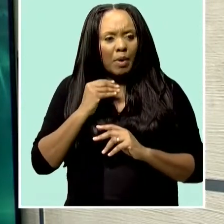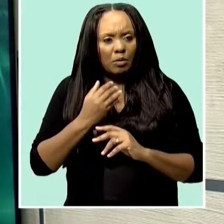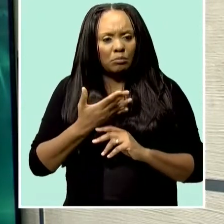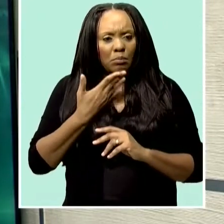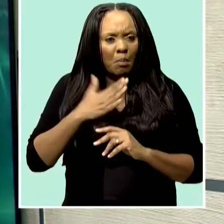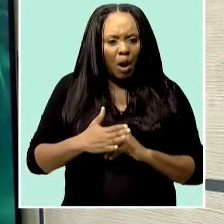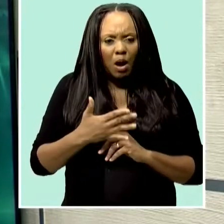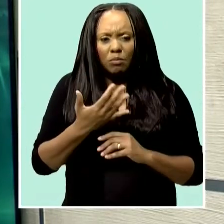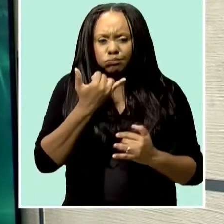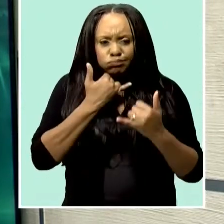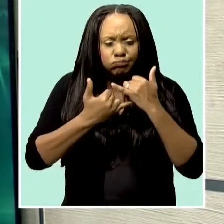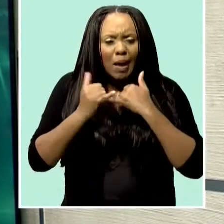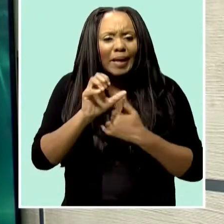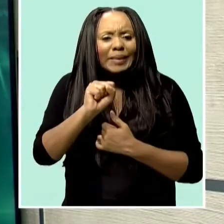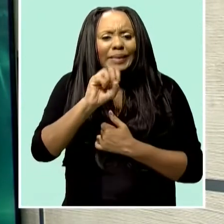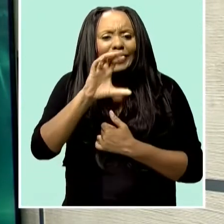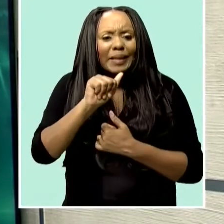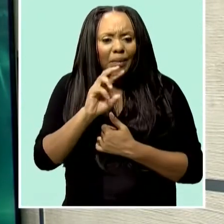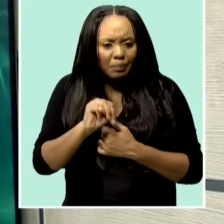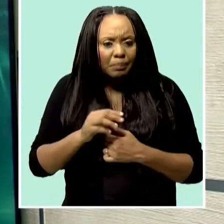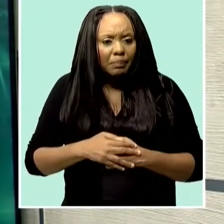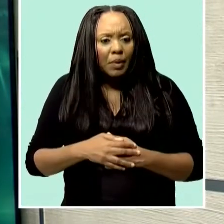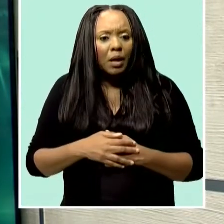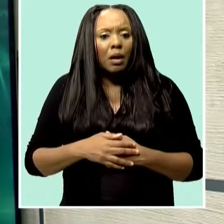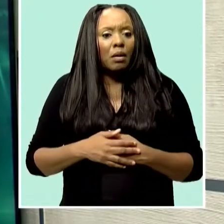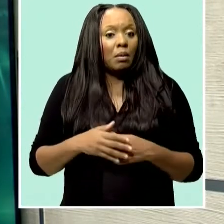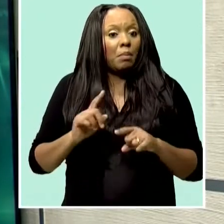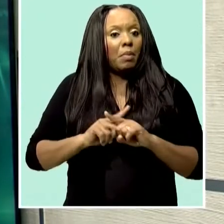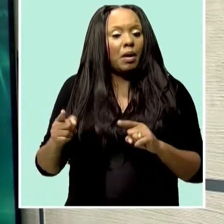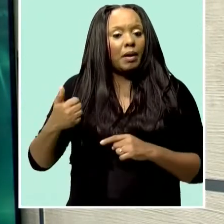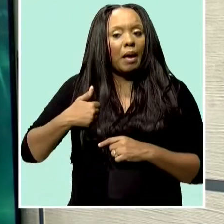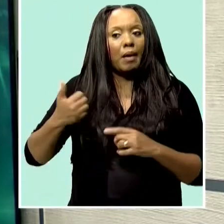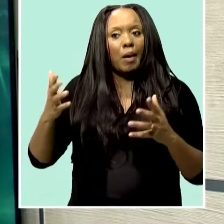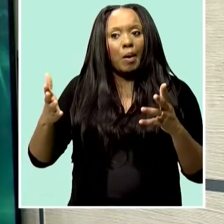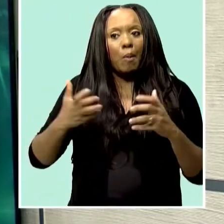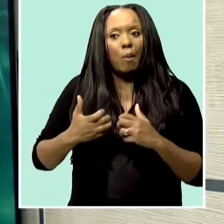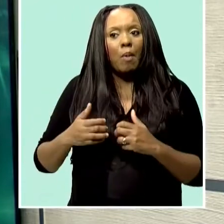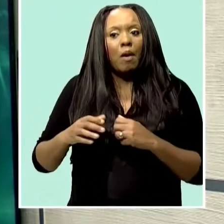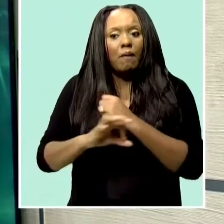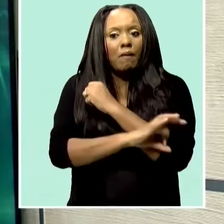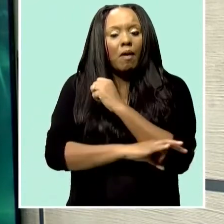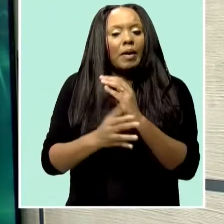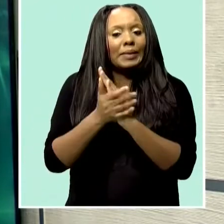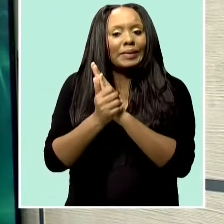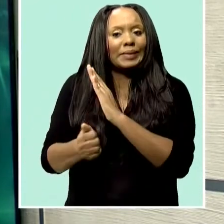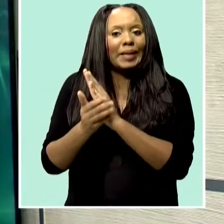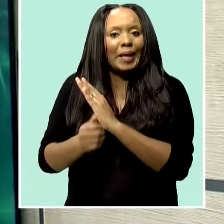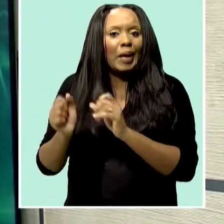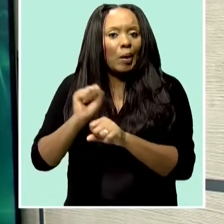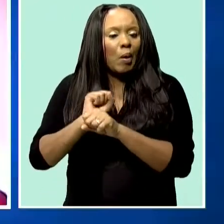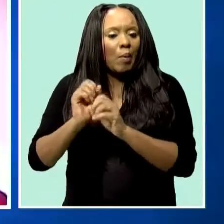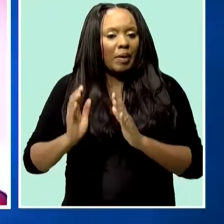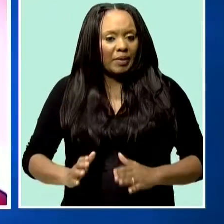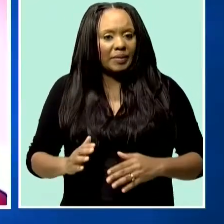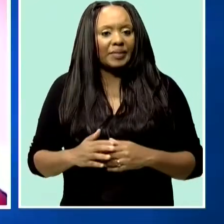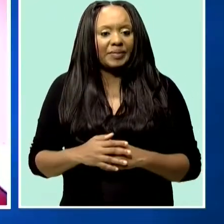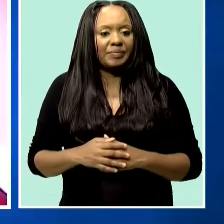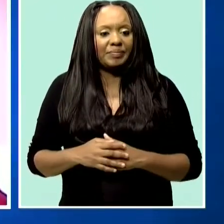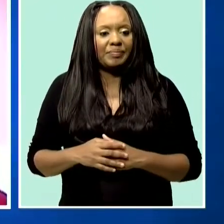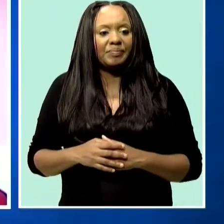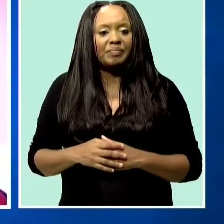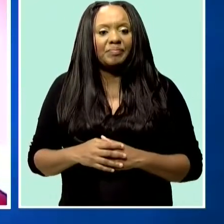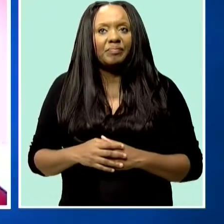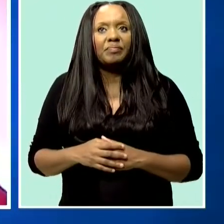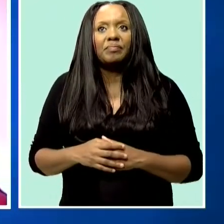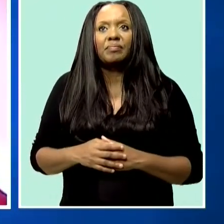numerous vacancies across different sectors and provinces for which foreign skilled workers can apply. In provinces